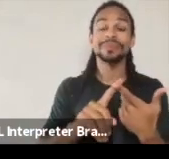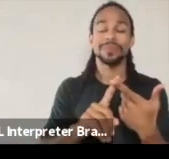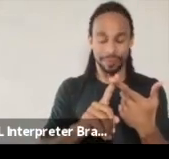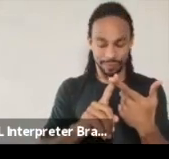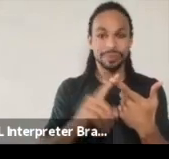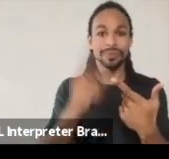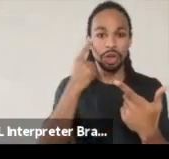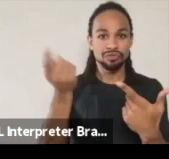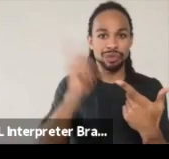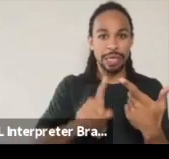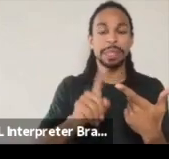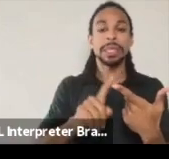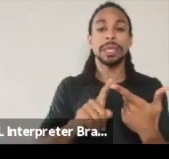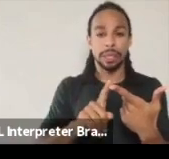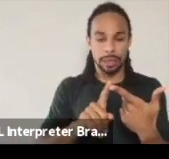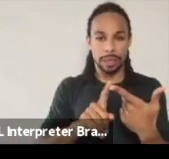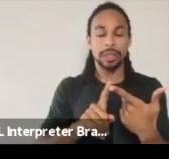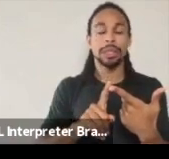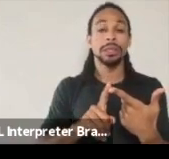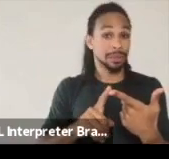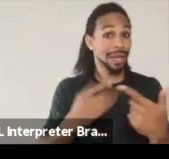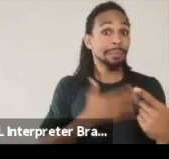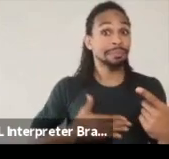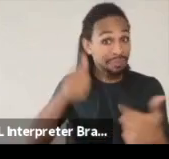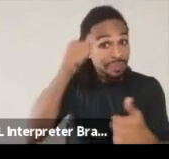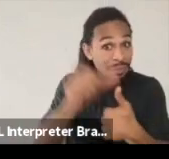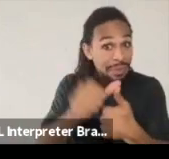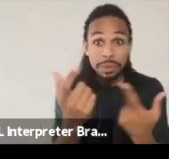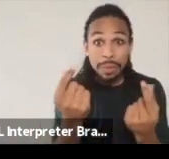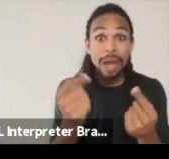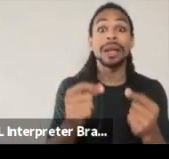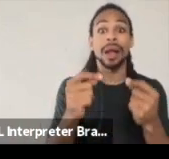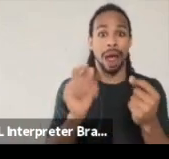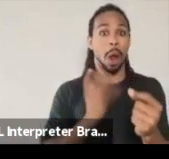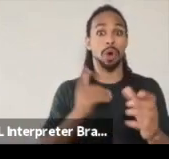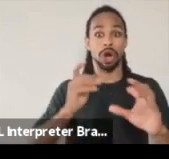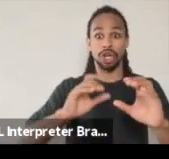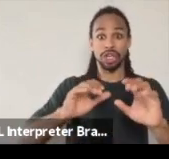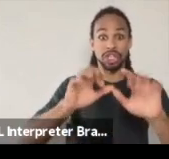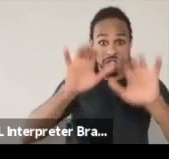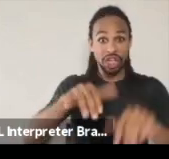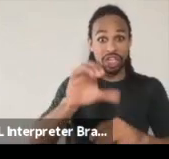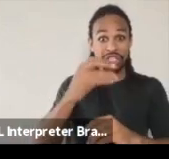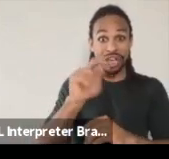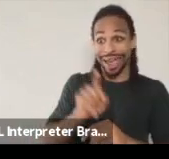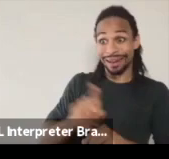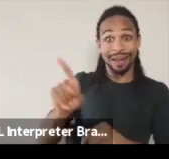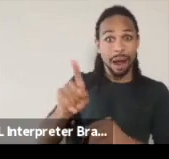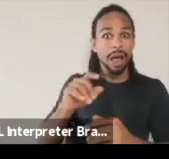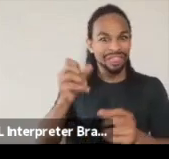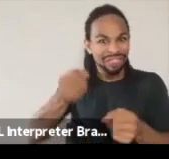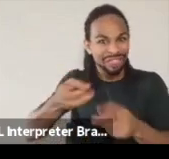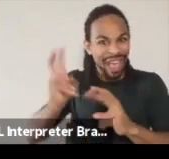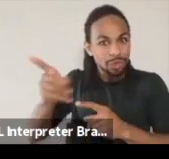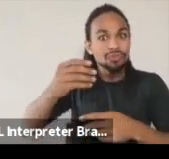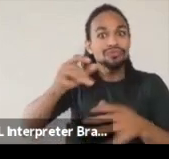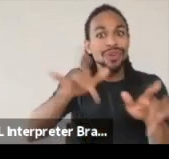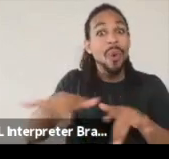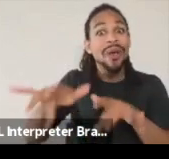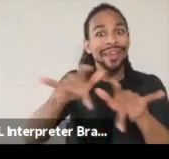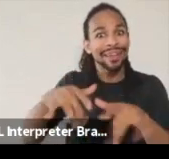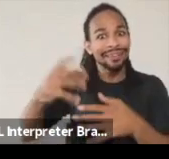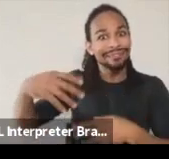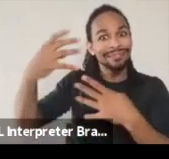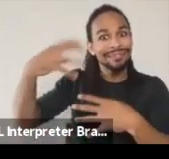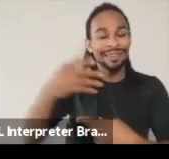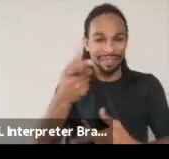requesting is to please remember that the chat is being recorded. That's just for your own well-being. Just know that whatever